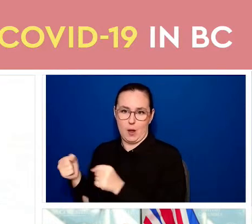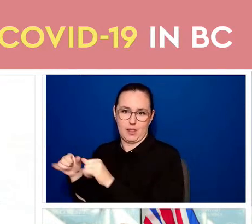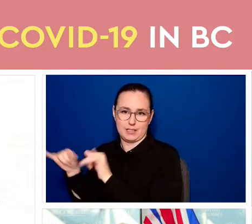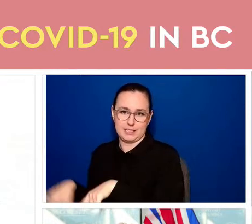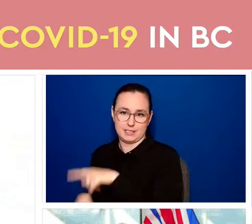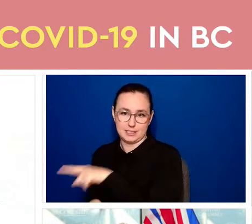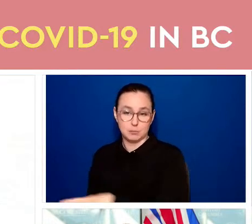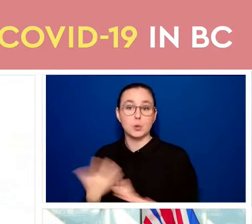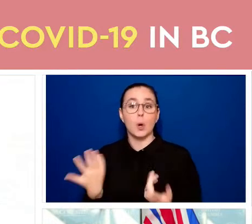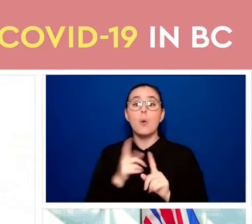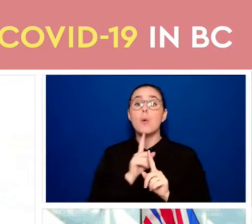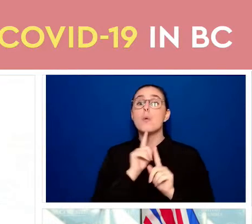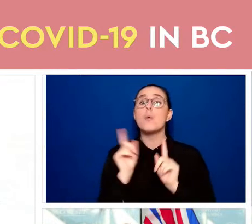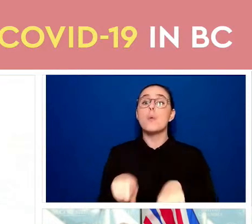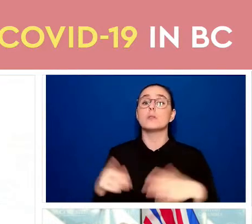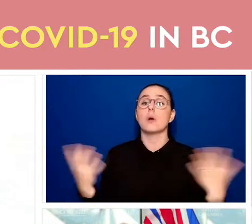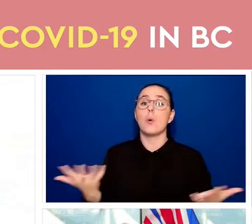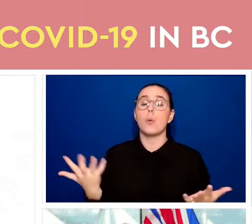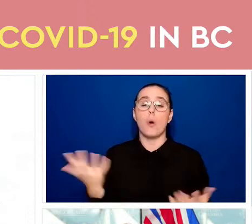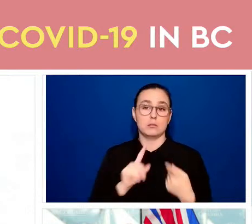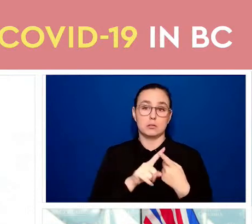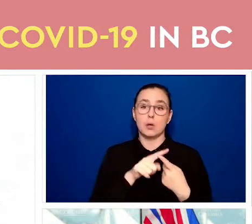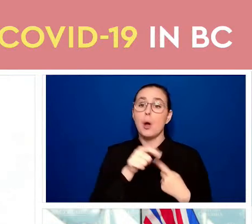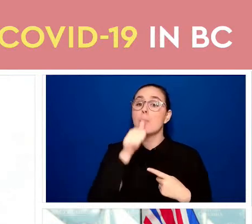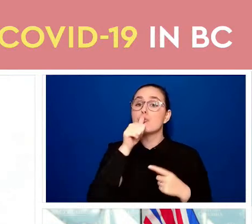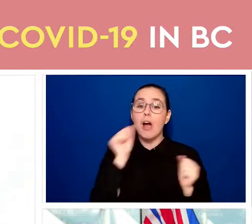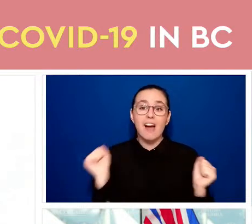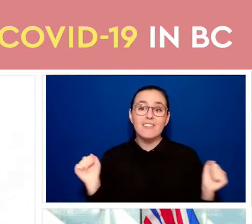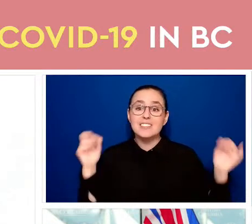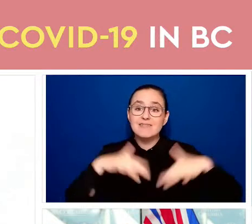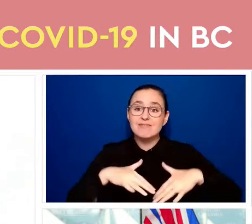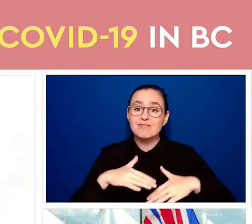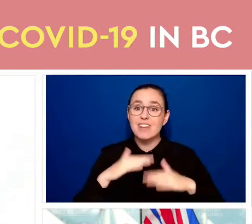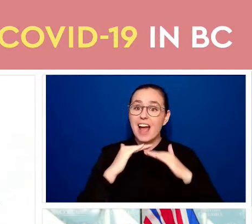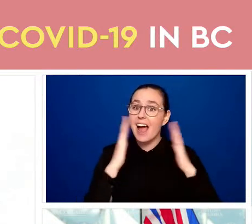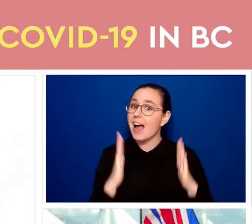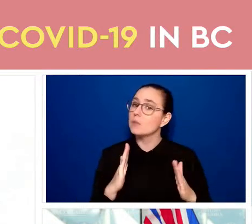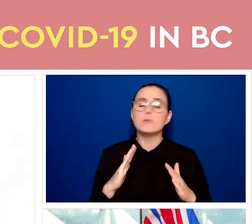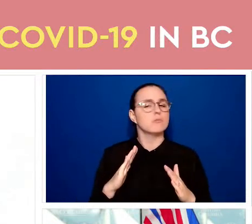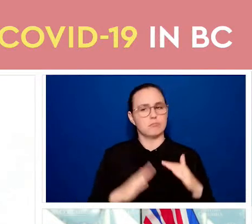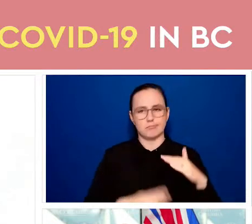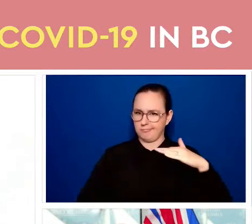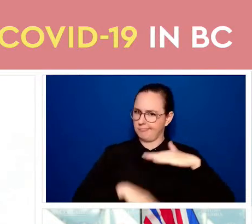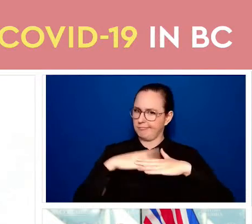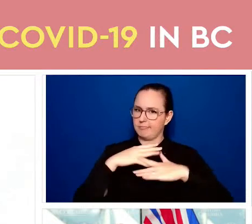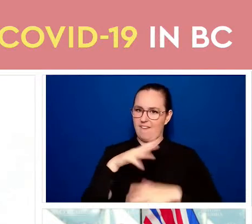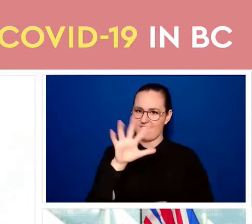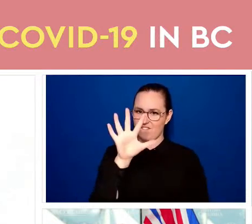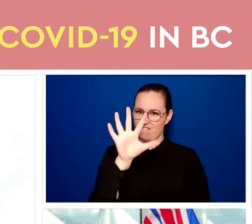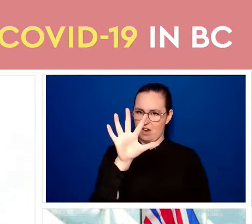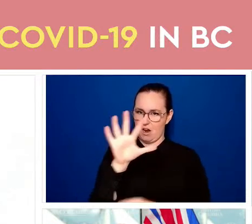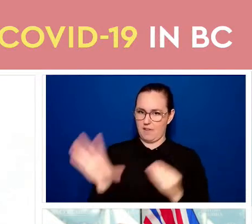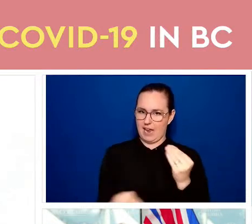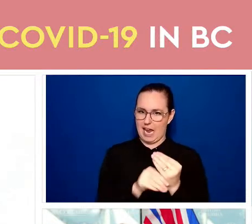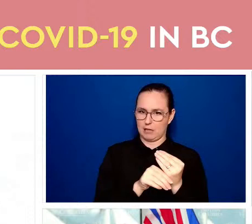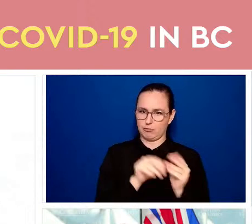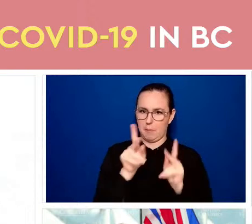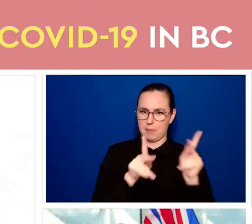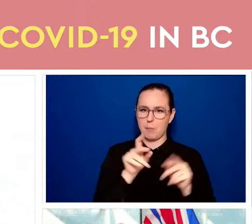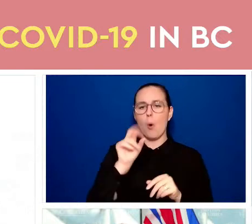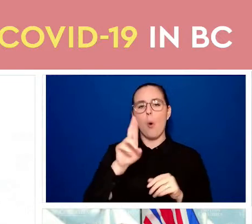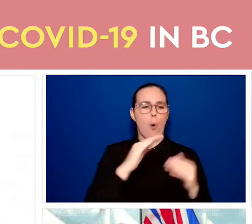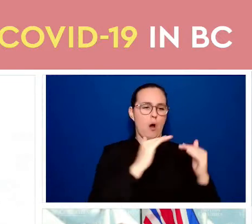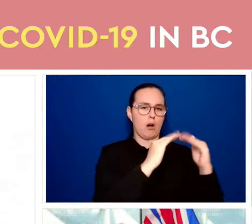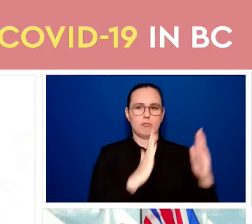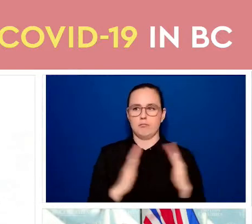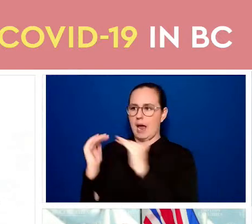private gatherings will be limited, so that's not household gatherings, limited to 5 additional people or 1 additional household, so